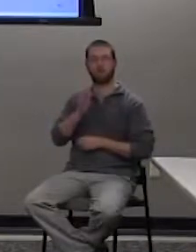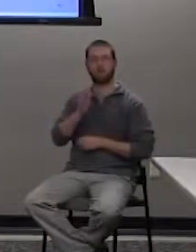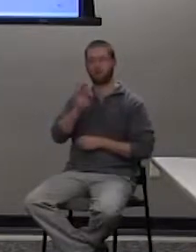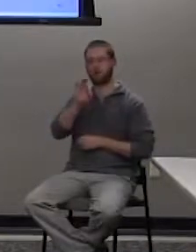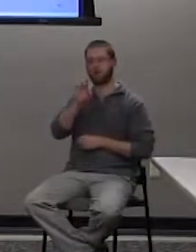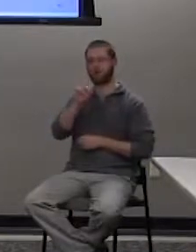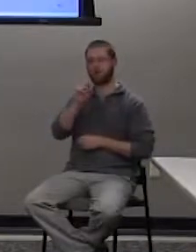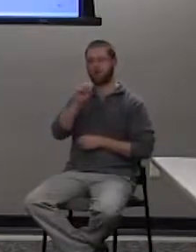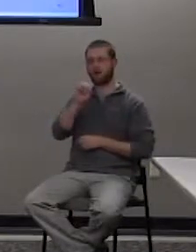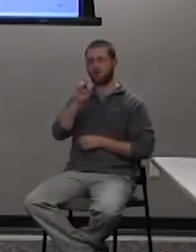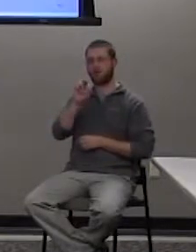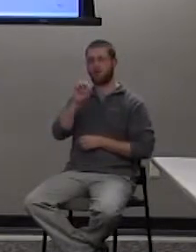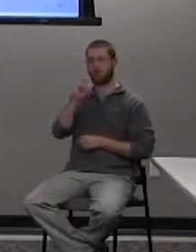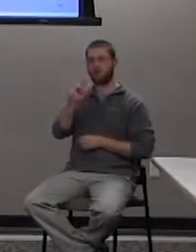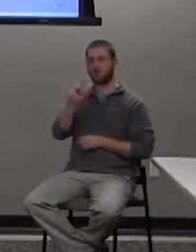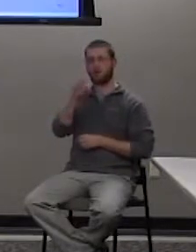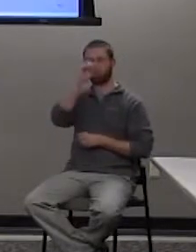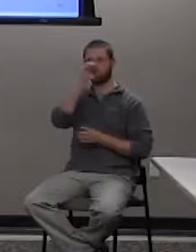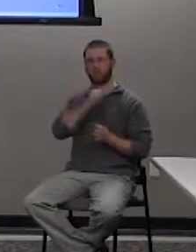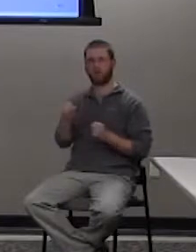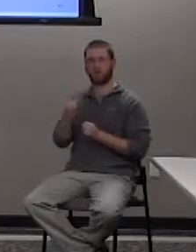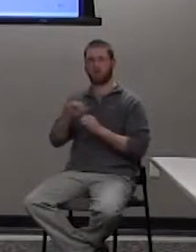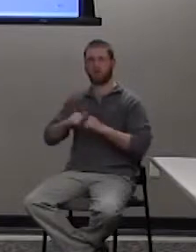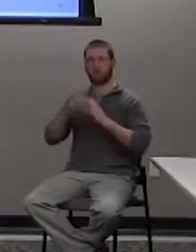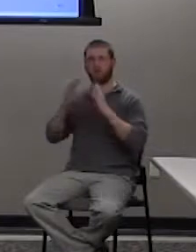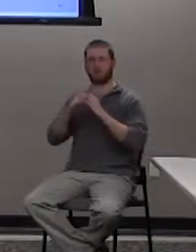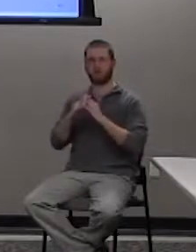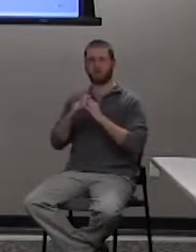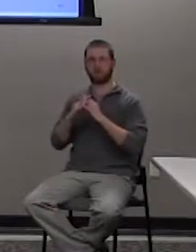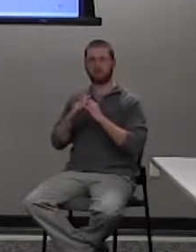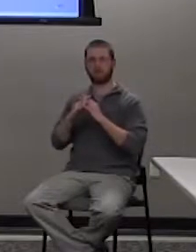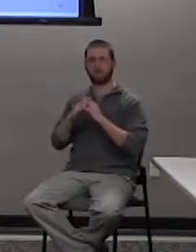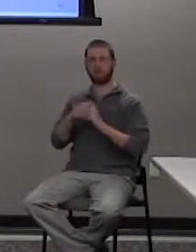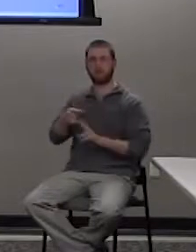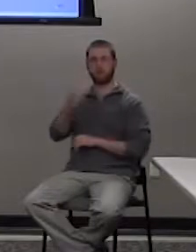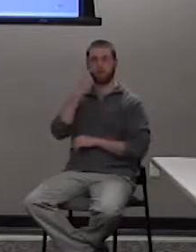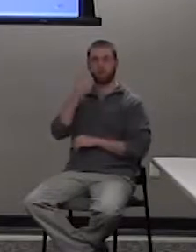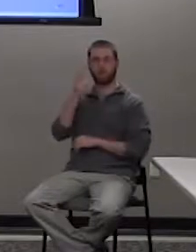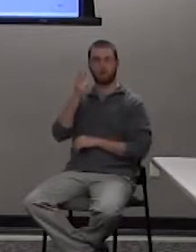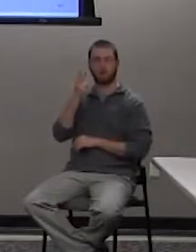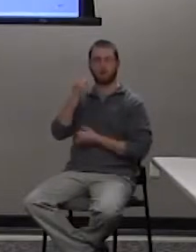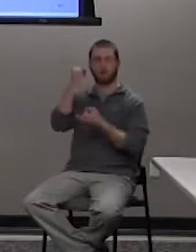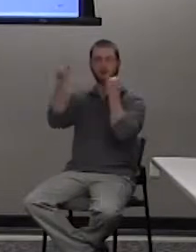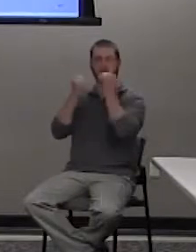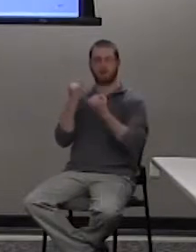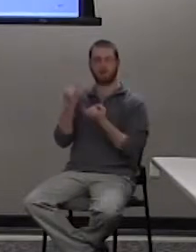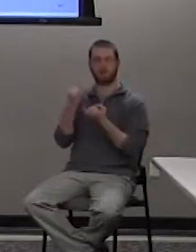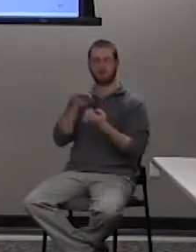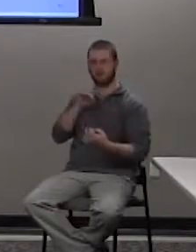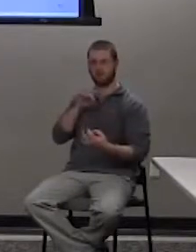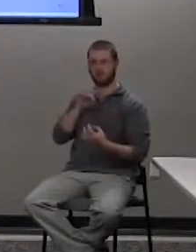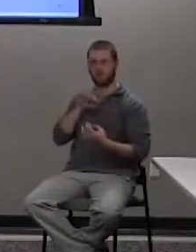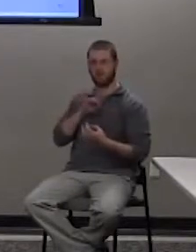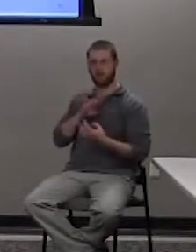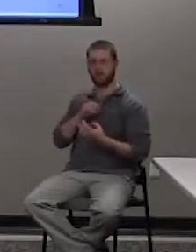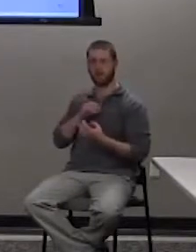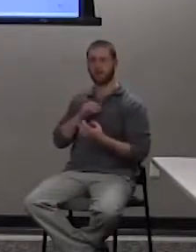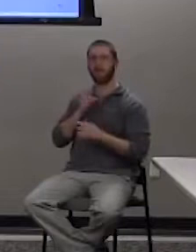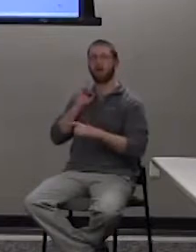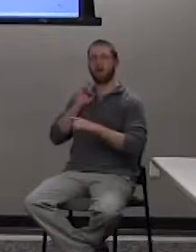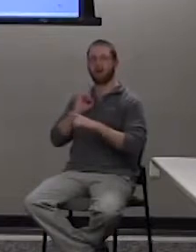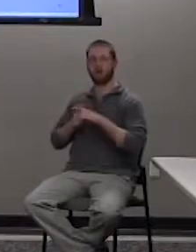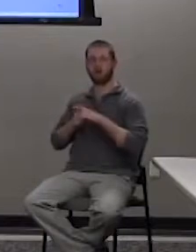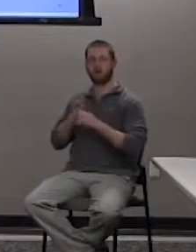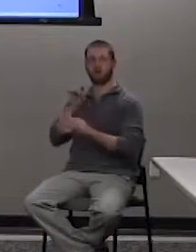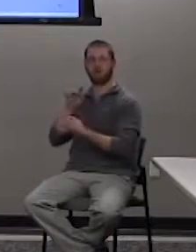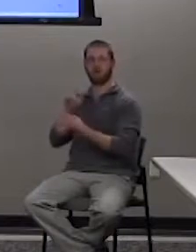framework strategy for implementation. Taking all this, you saw some of those initial ideas, building back feedback I got from you, build back